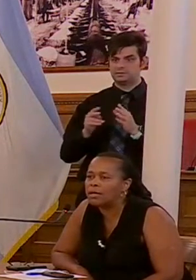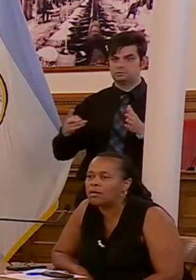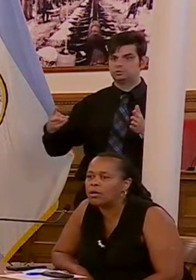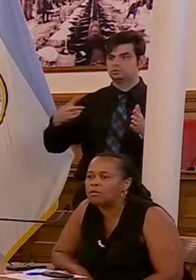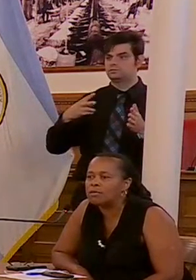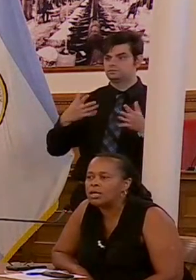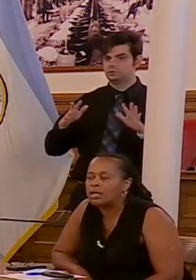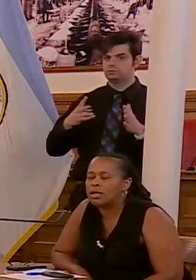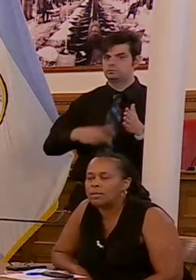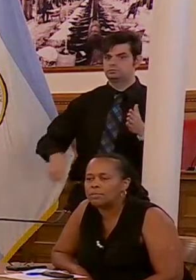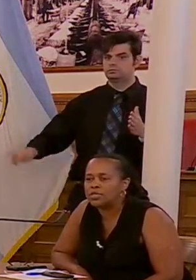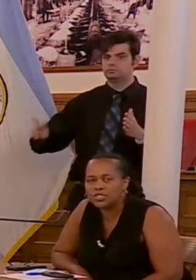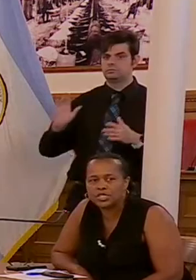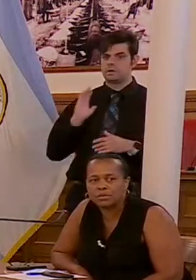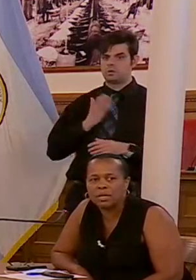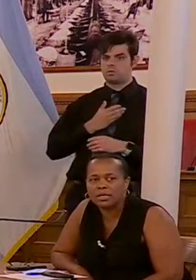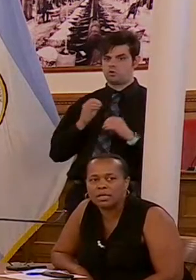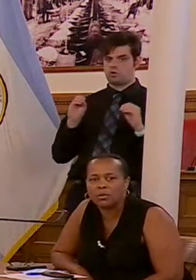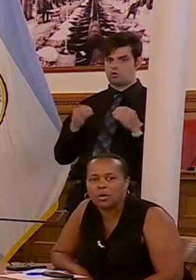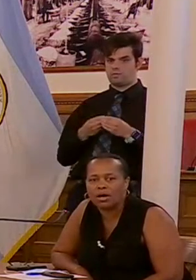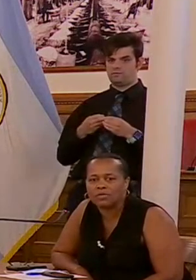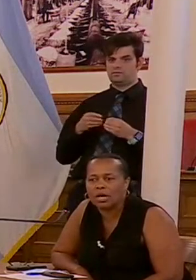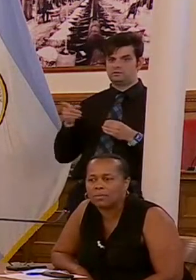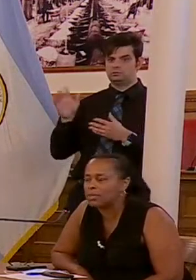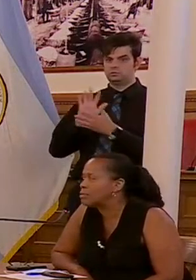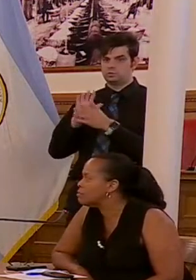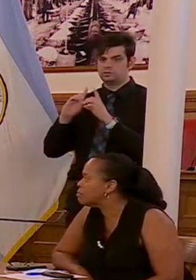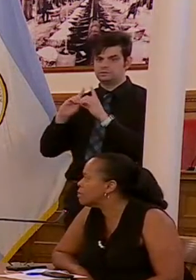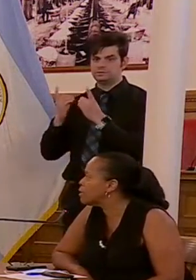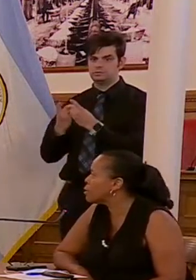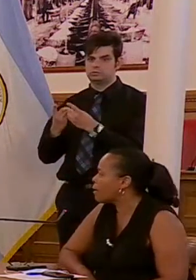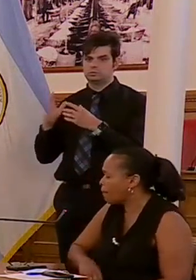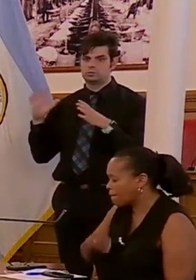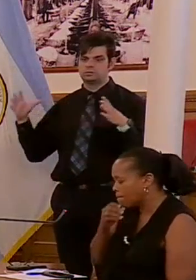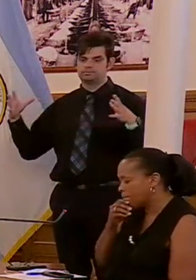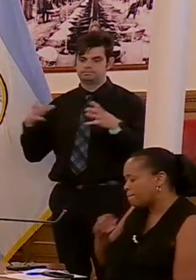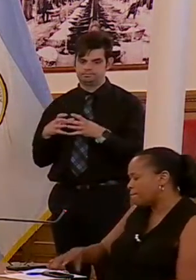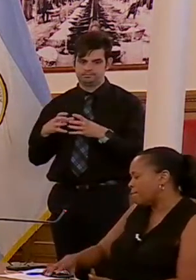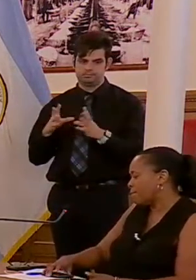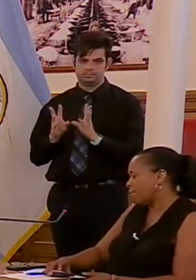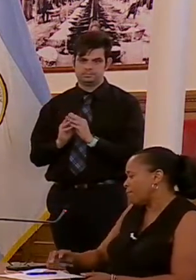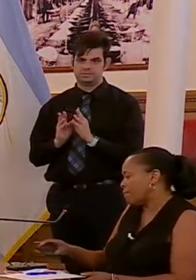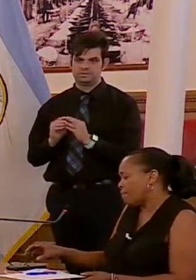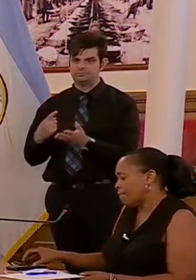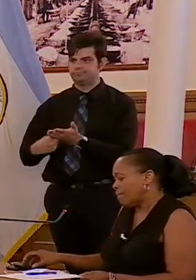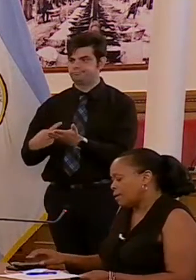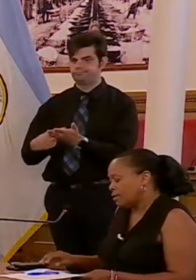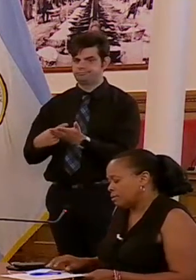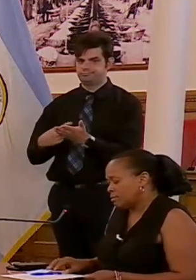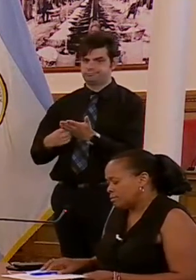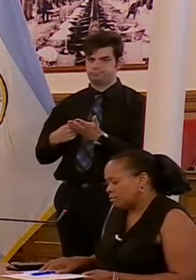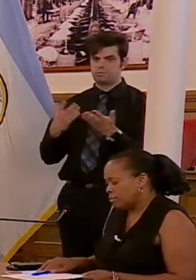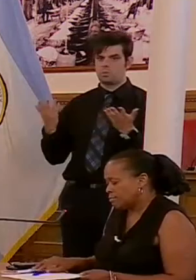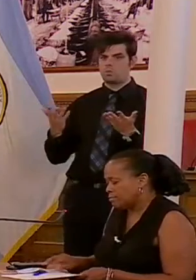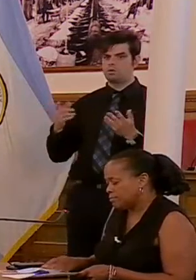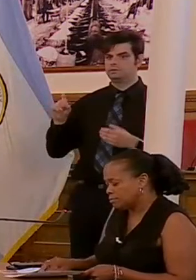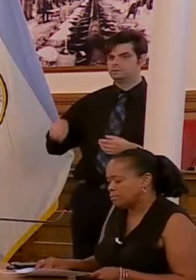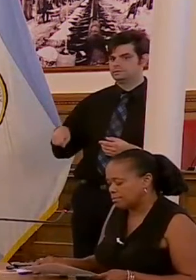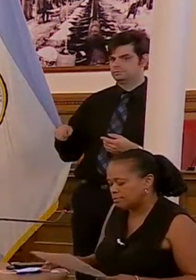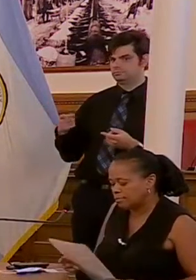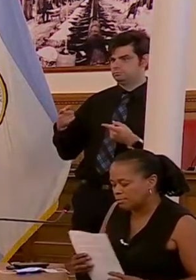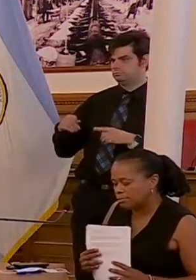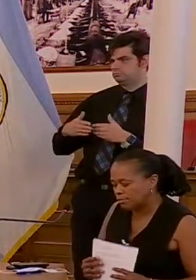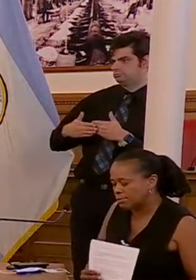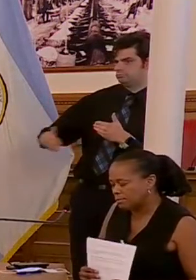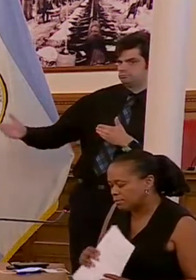another layer of decision making that will have to happen. Mayor? Great. Thanks, Deputy Mayor. Obviously, there's a lot there, and again,